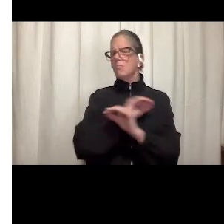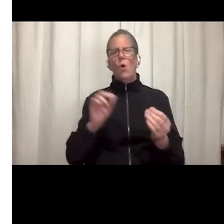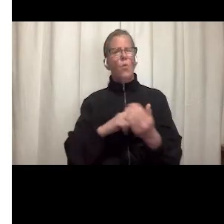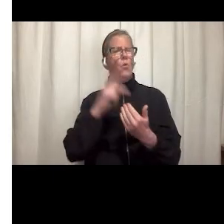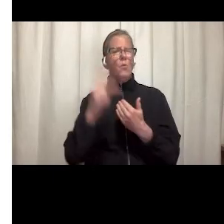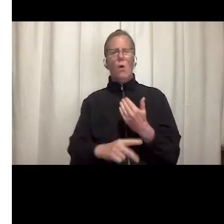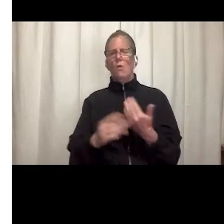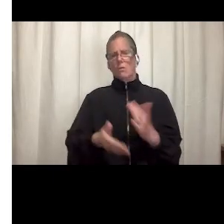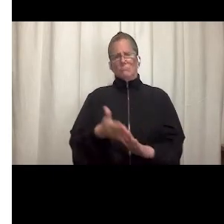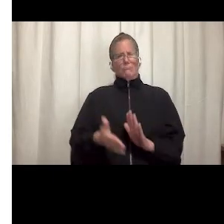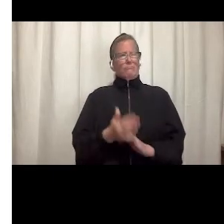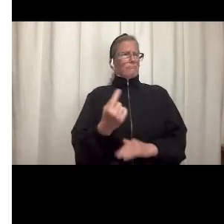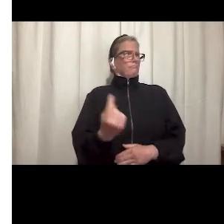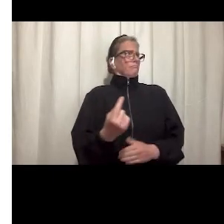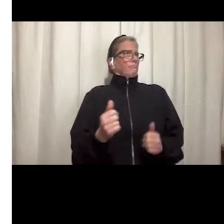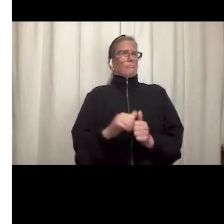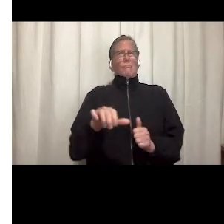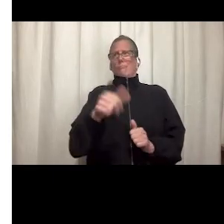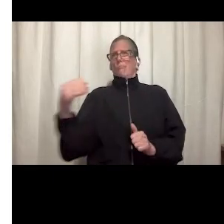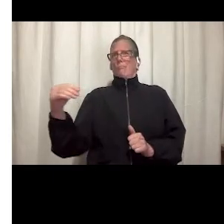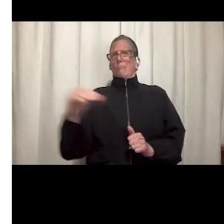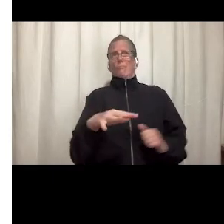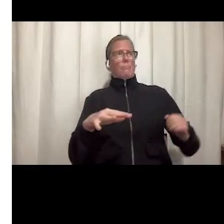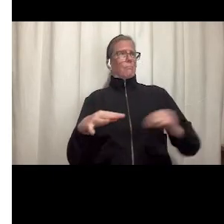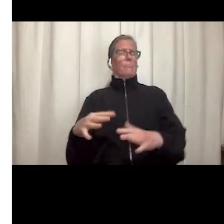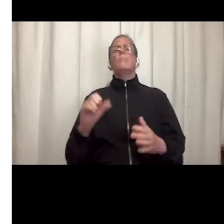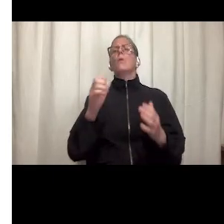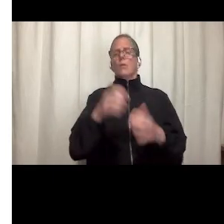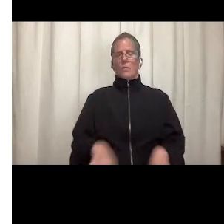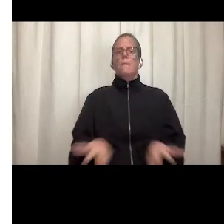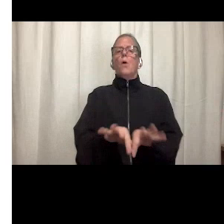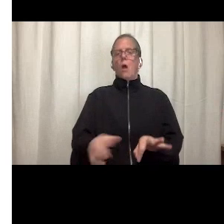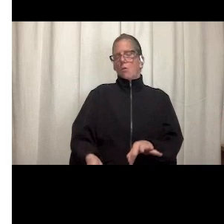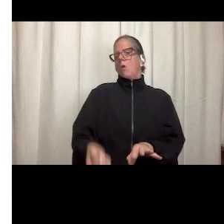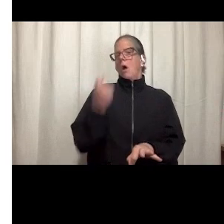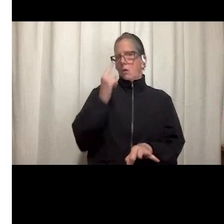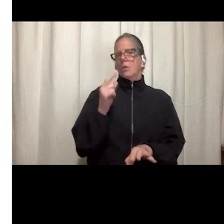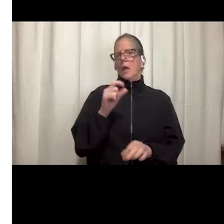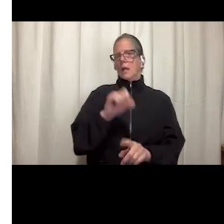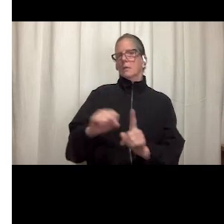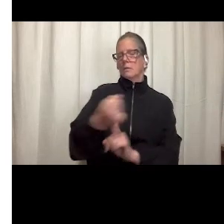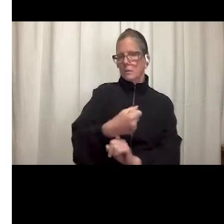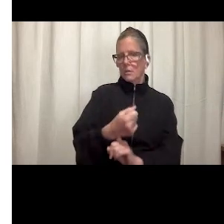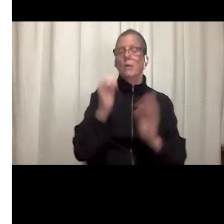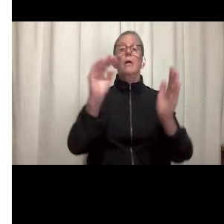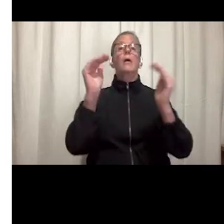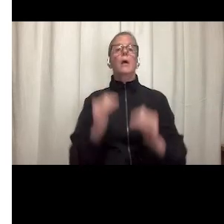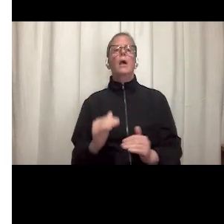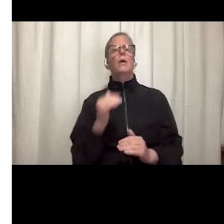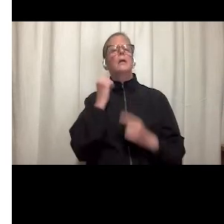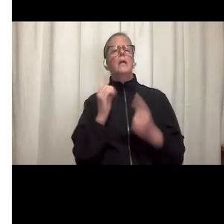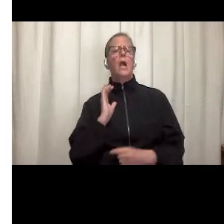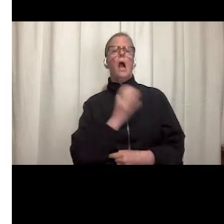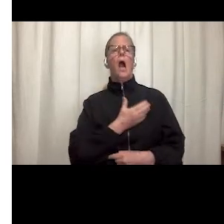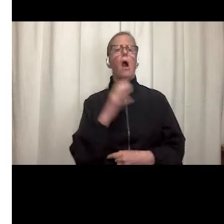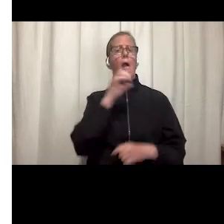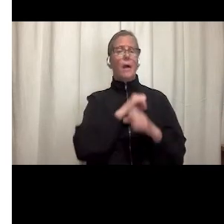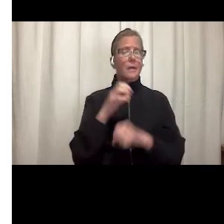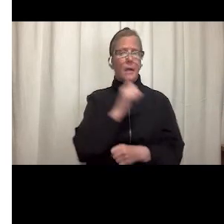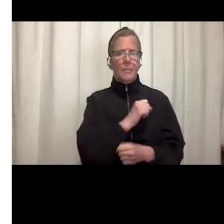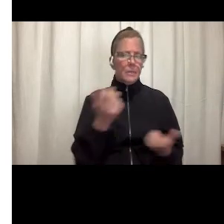vacuum, and understanding the setting is essential. Next, we consider our assumptions. These are our beliefs